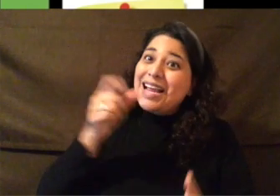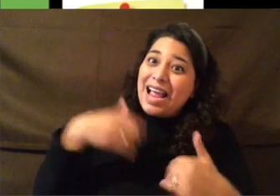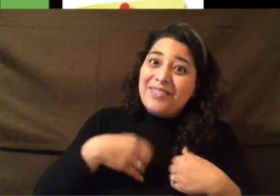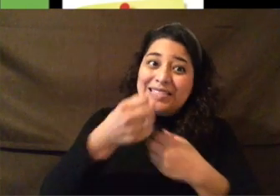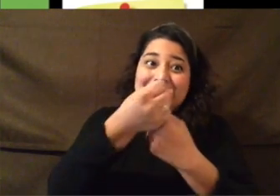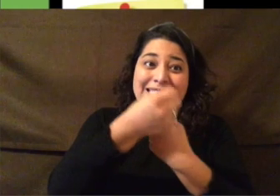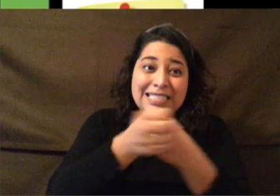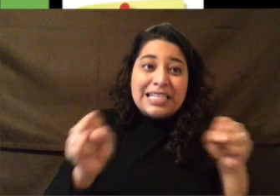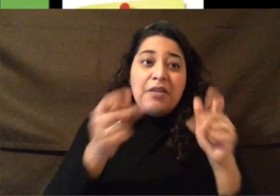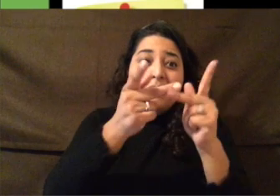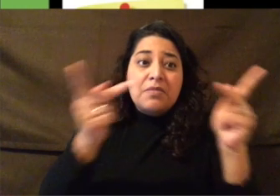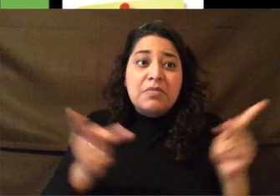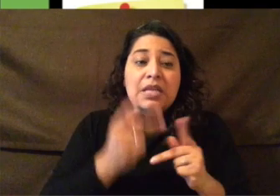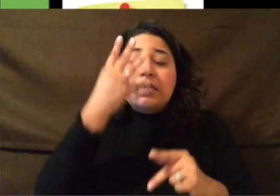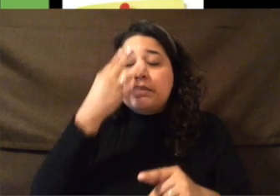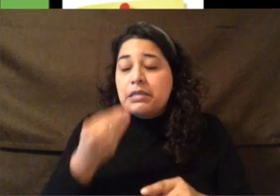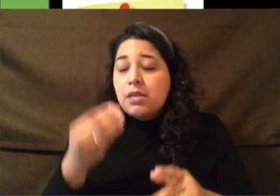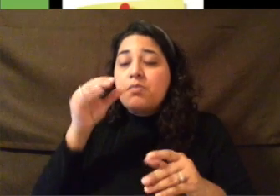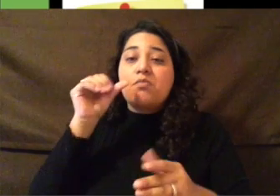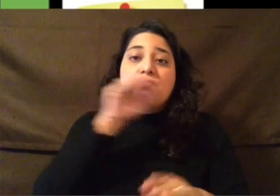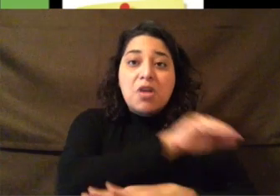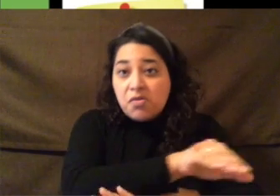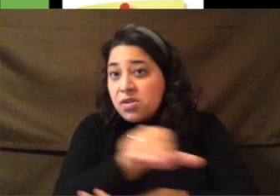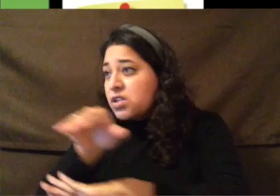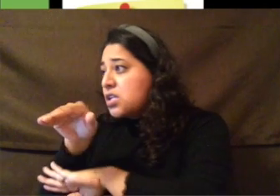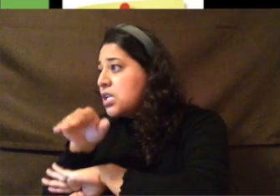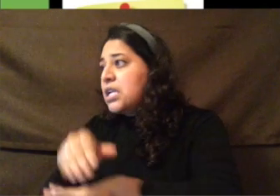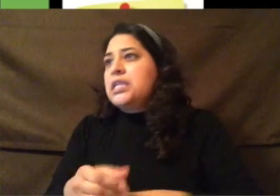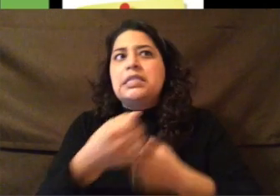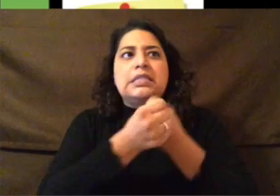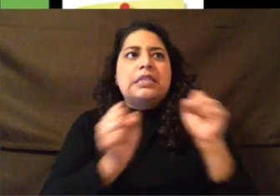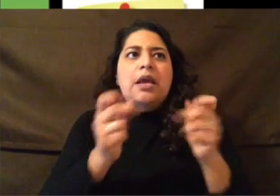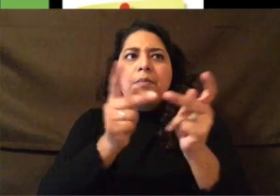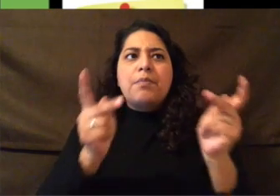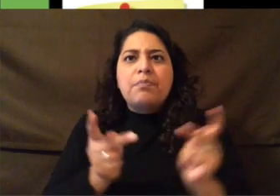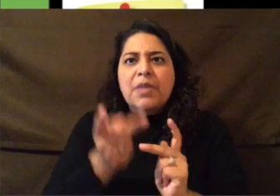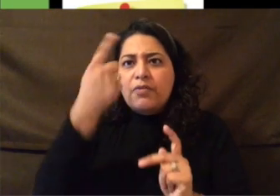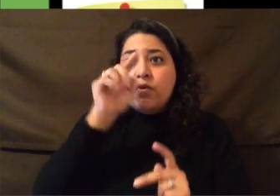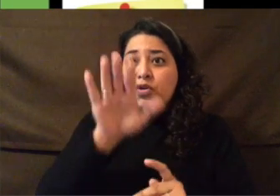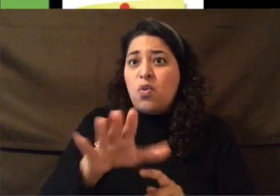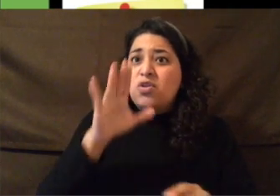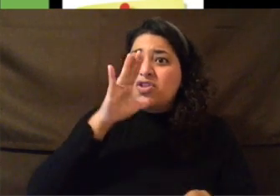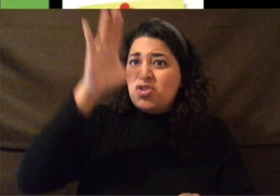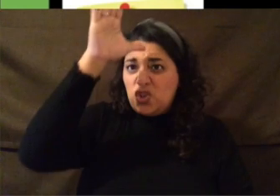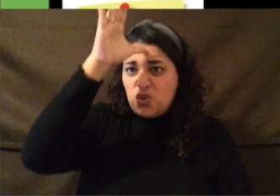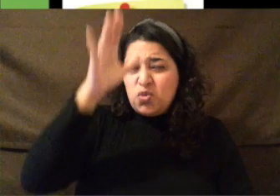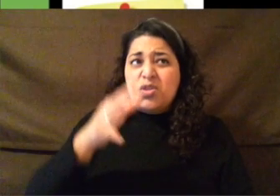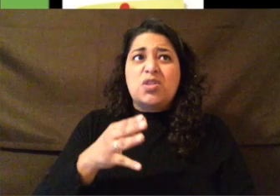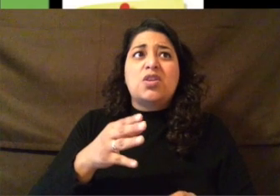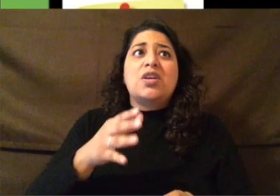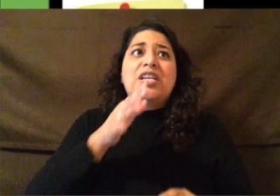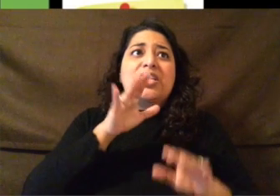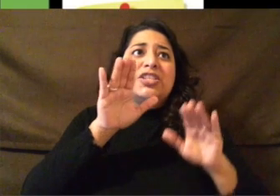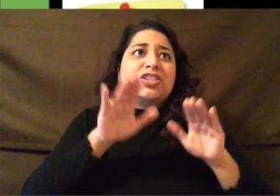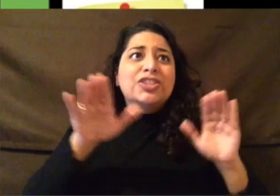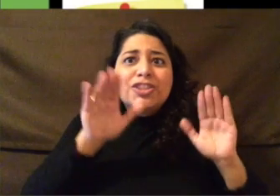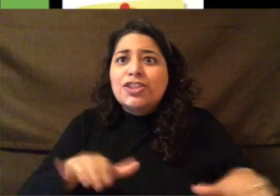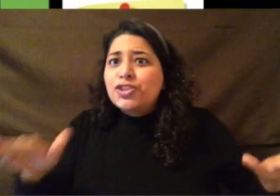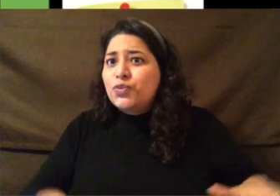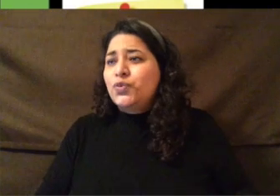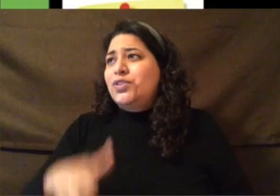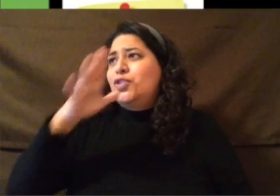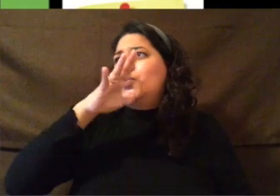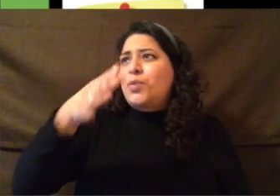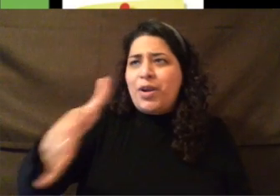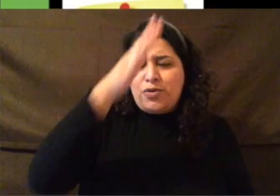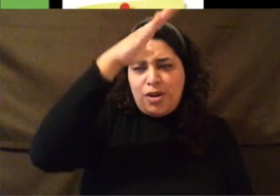might not have a safe place to sleep at night. You might not have a safe place for your kiddos or your siblings or your parents or